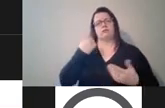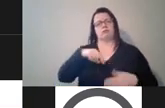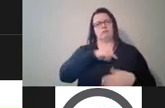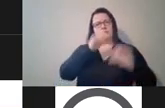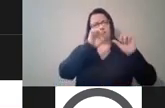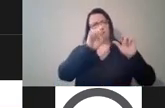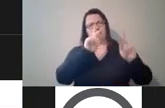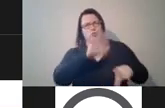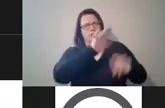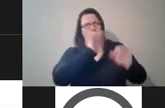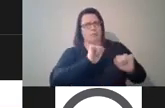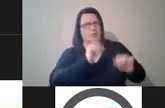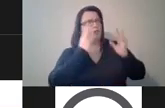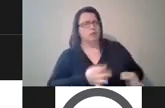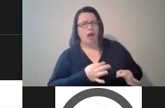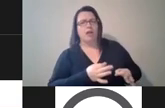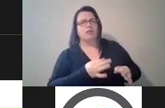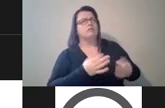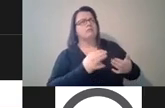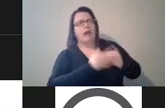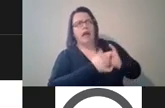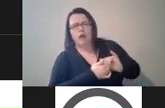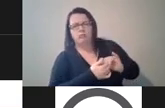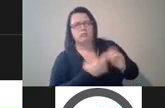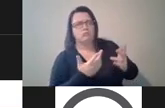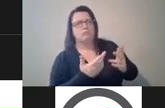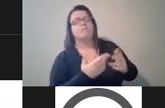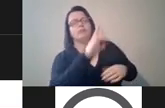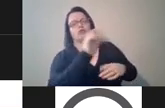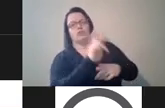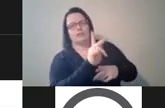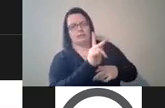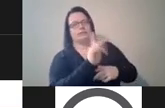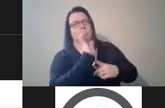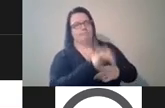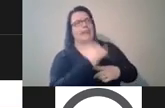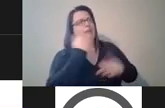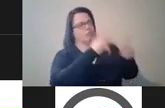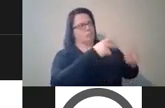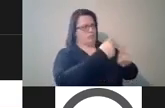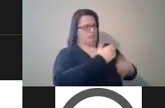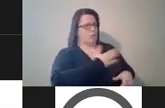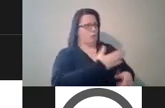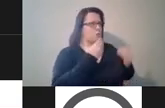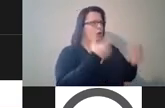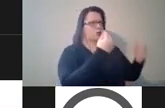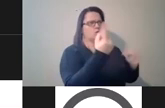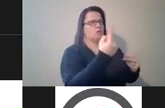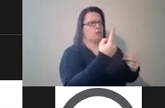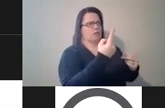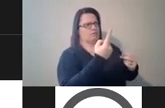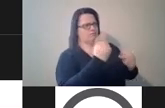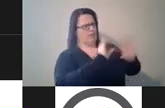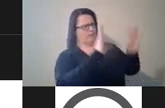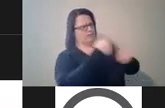risk. So there's something that the person is doing to put themselves or others at risk, and we are not sure if the